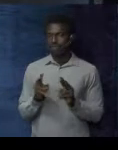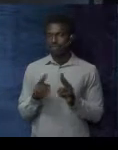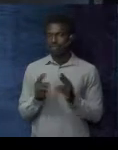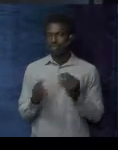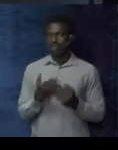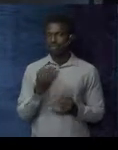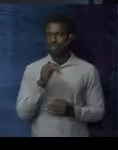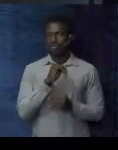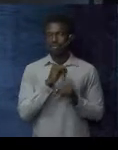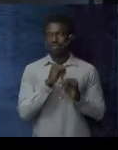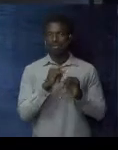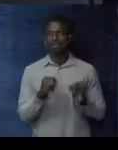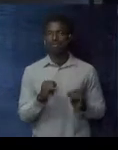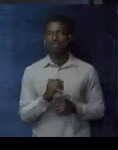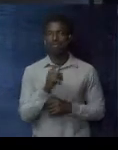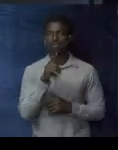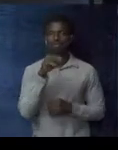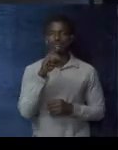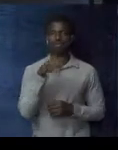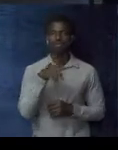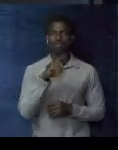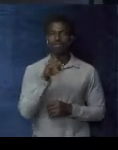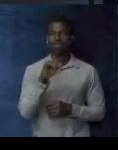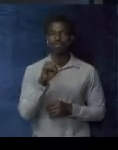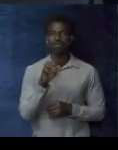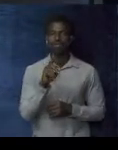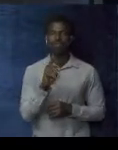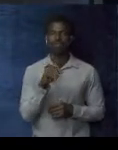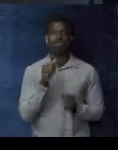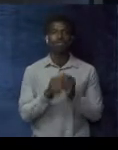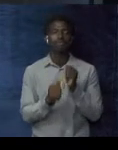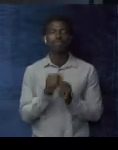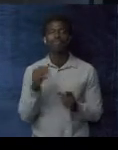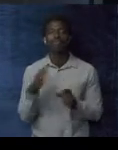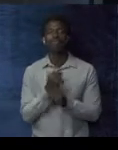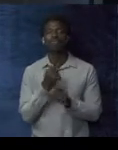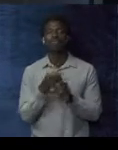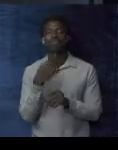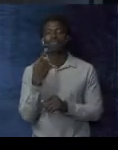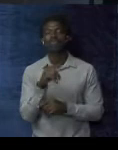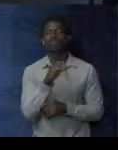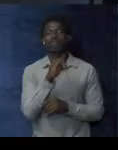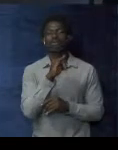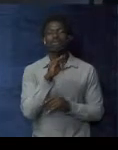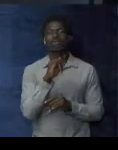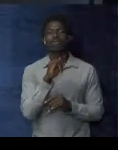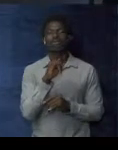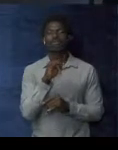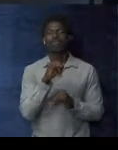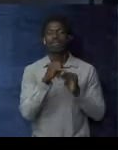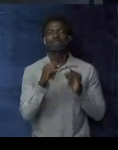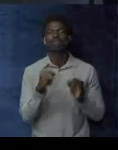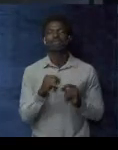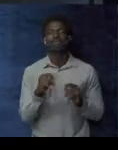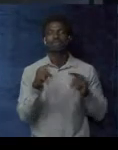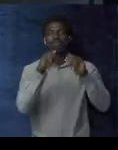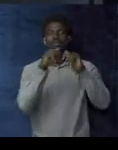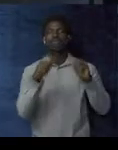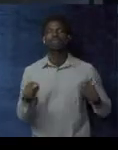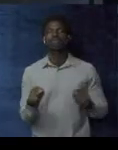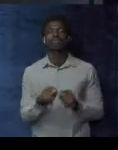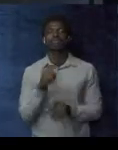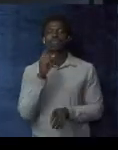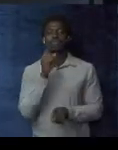Answer is very simple. It is an isosceles trapezoid, which is gotten from the isosceles triangle. So you just cut off the